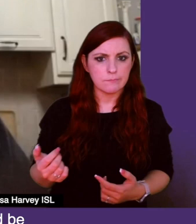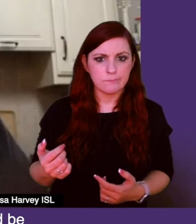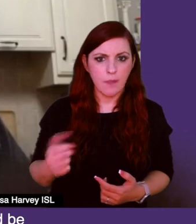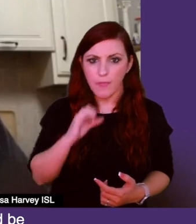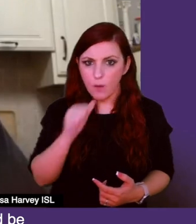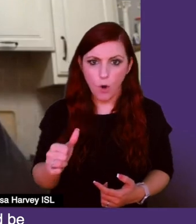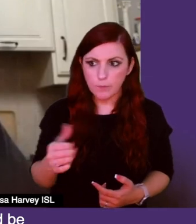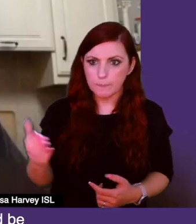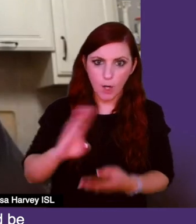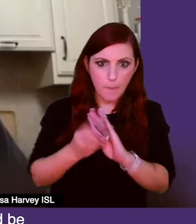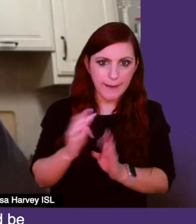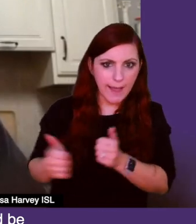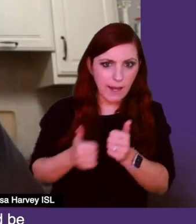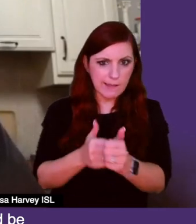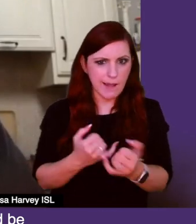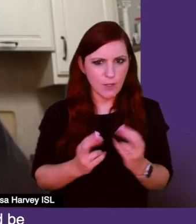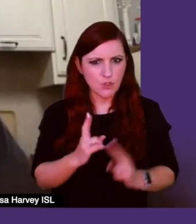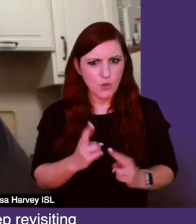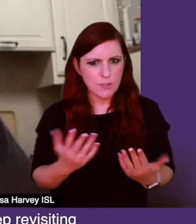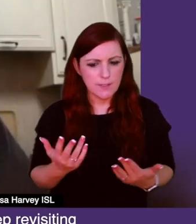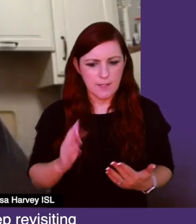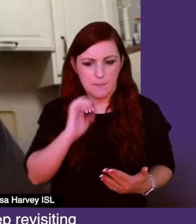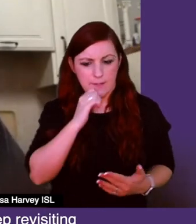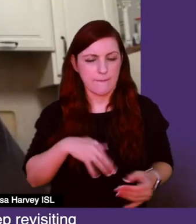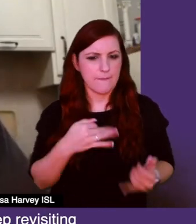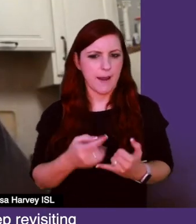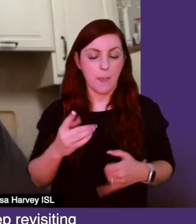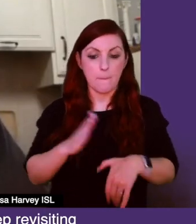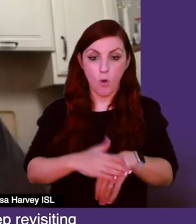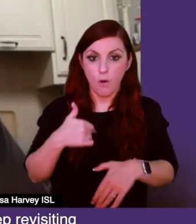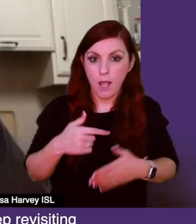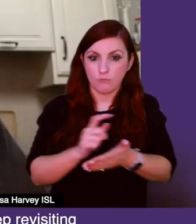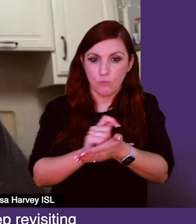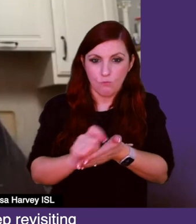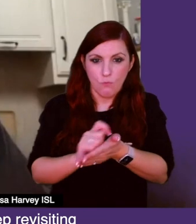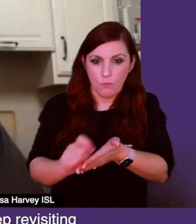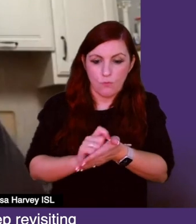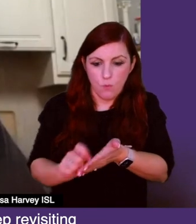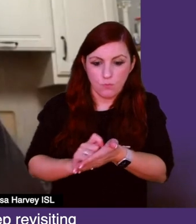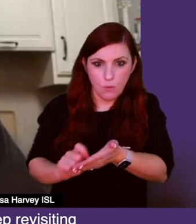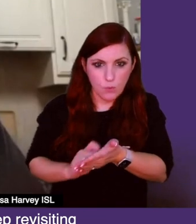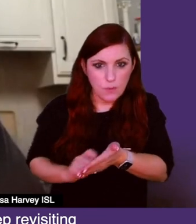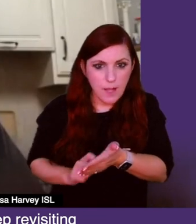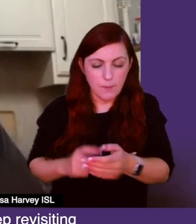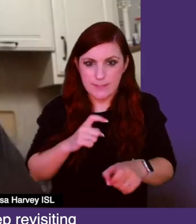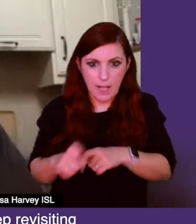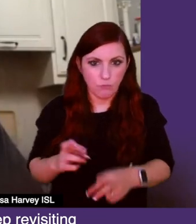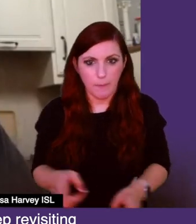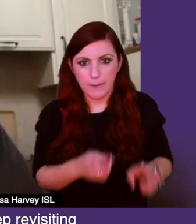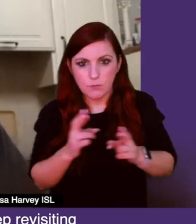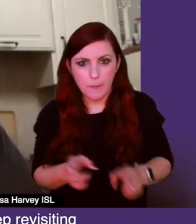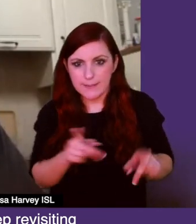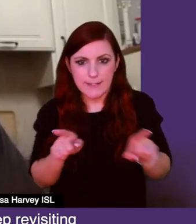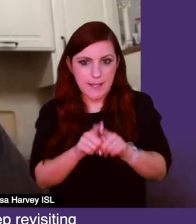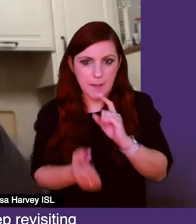weren't stepping up as the allies that they should be. Because I found that the more I wrote, I found that I had to keep revisiting the same